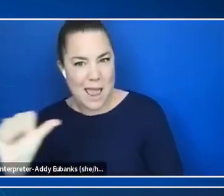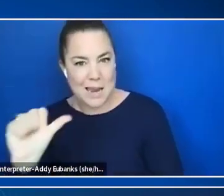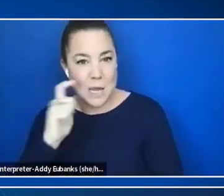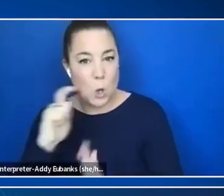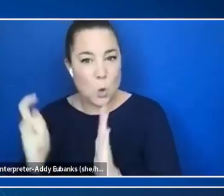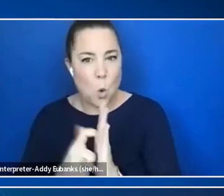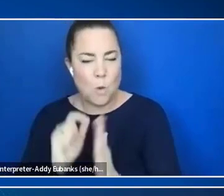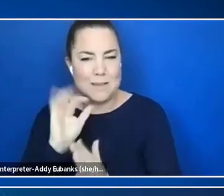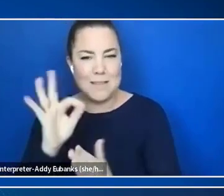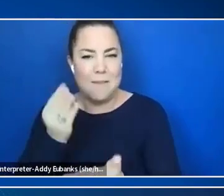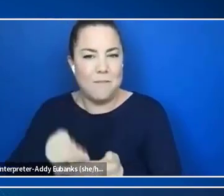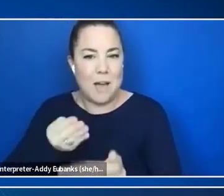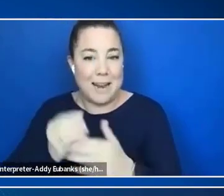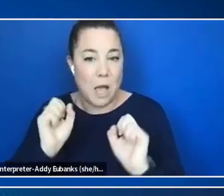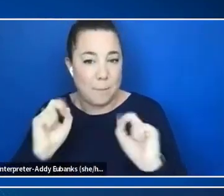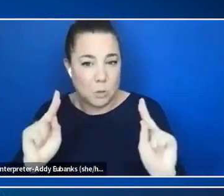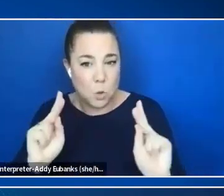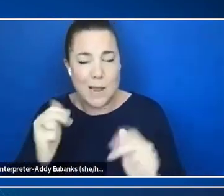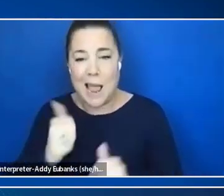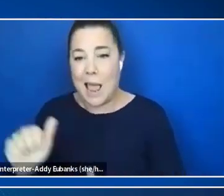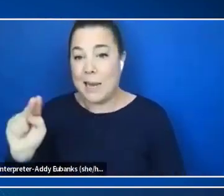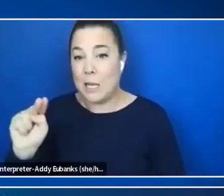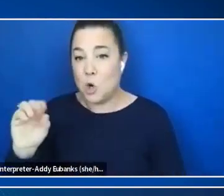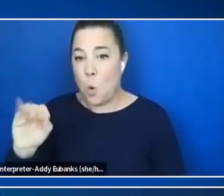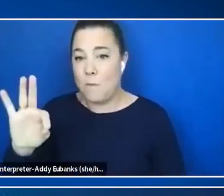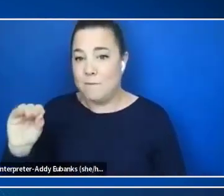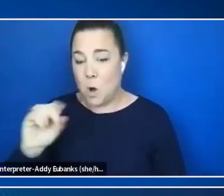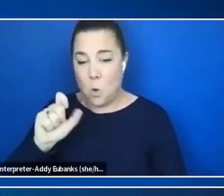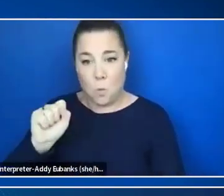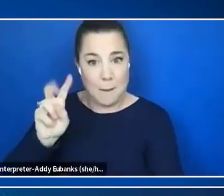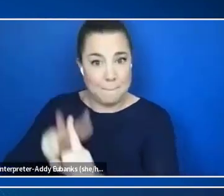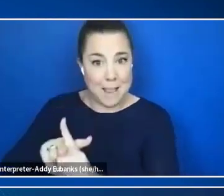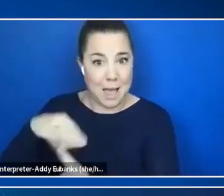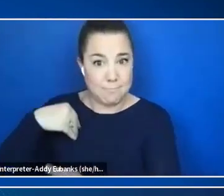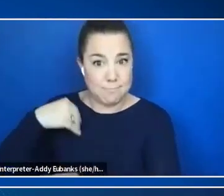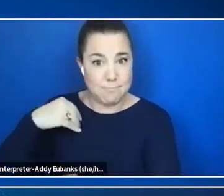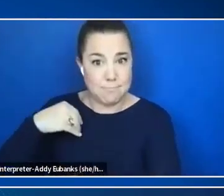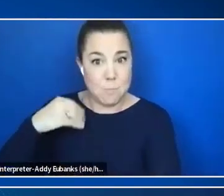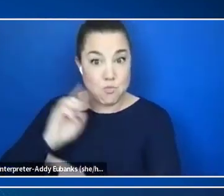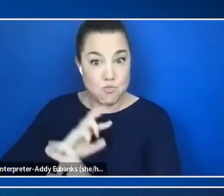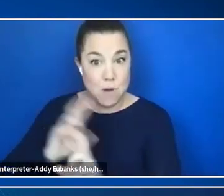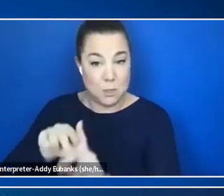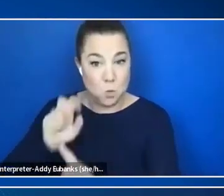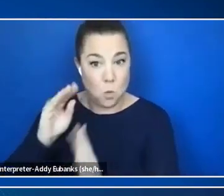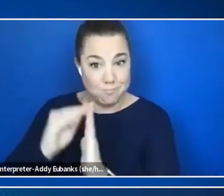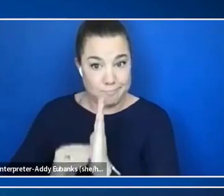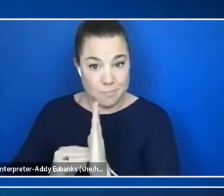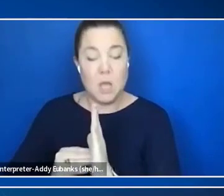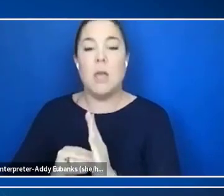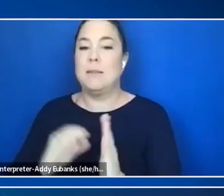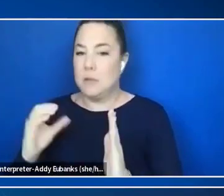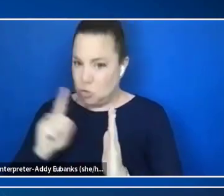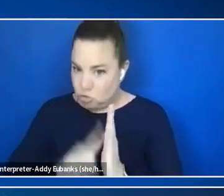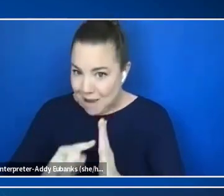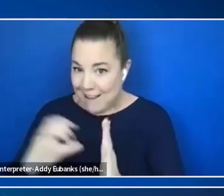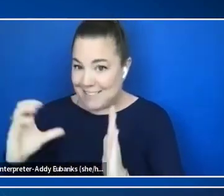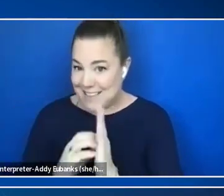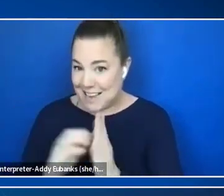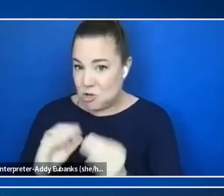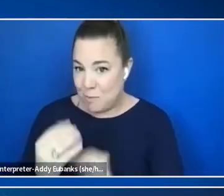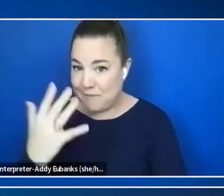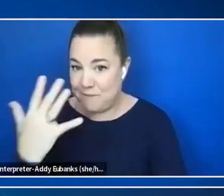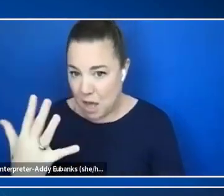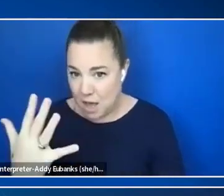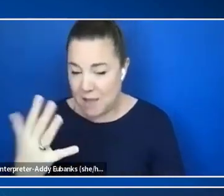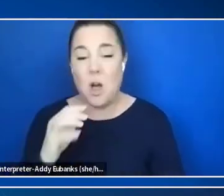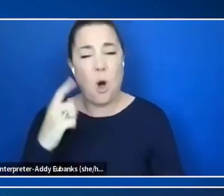or NOFO you're applying for, look at Section 5. You should always do this because that is what